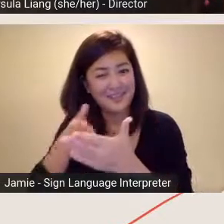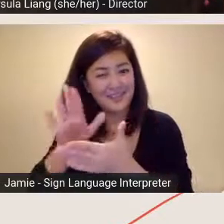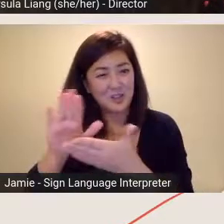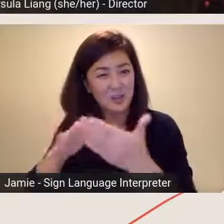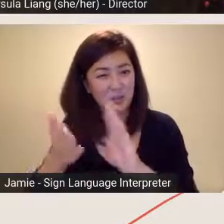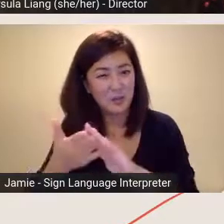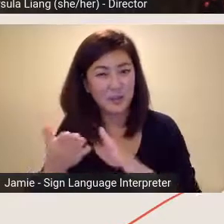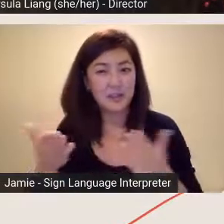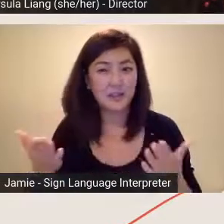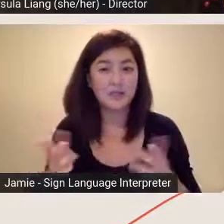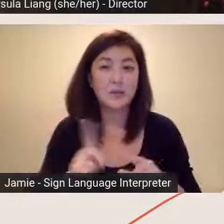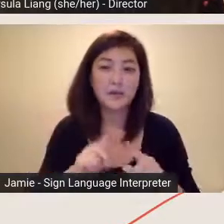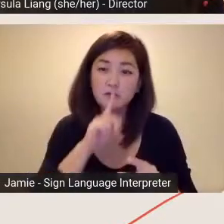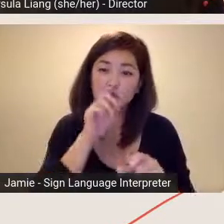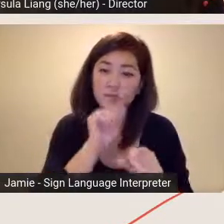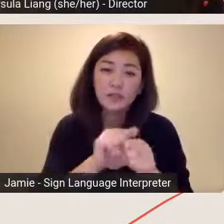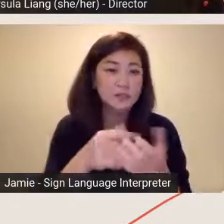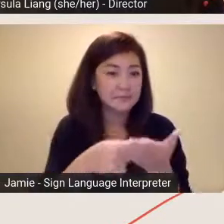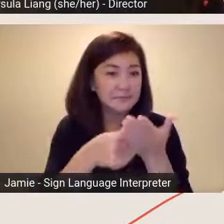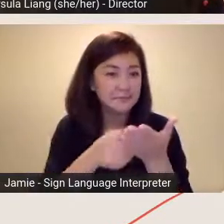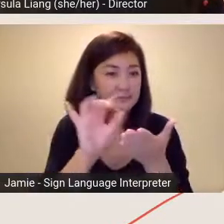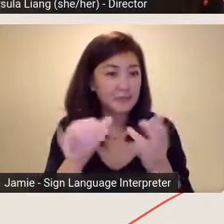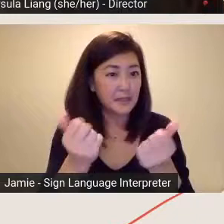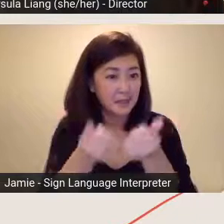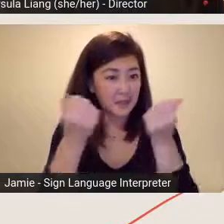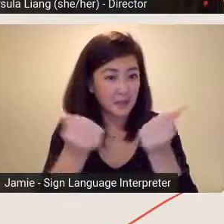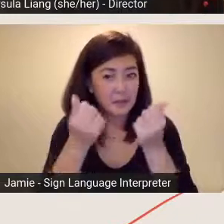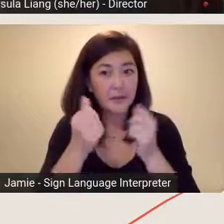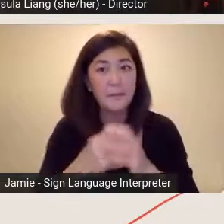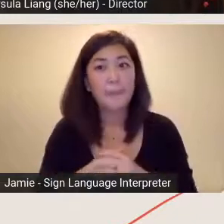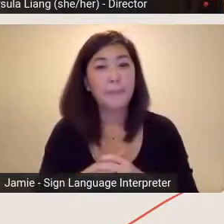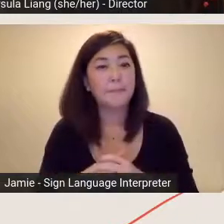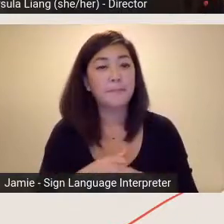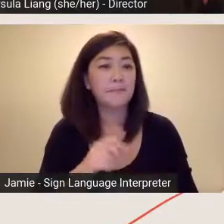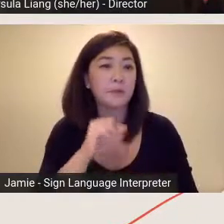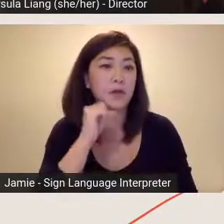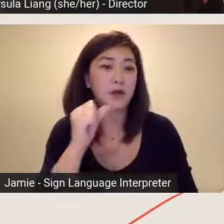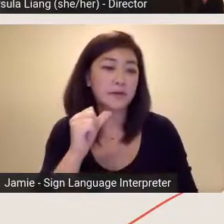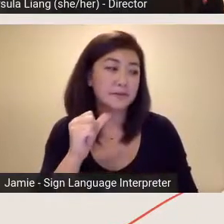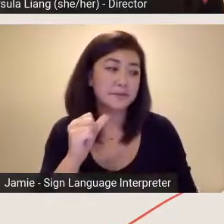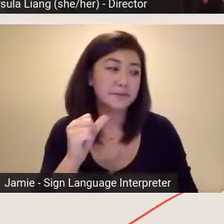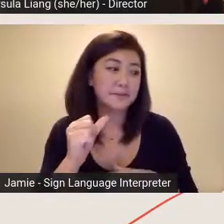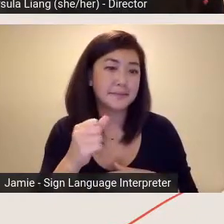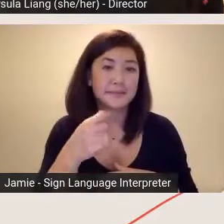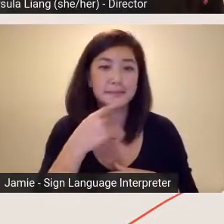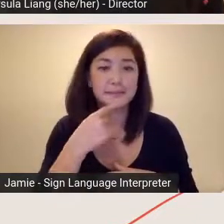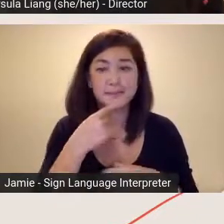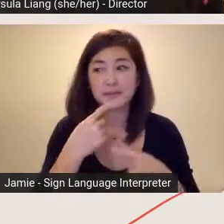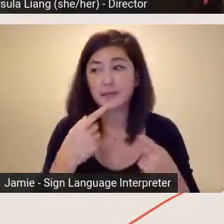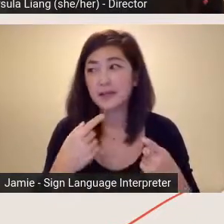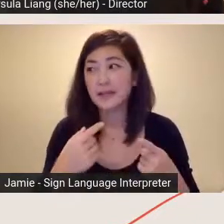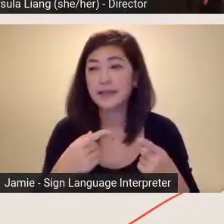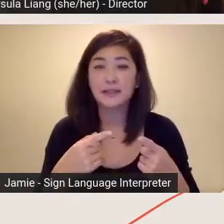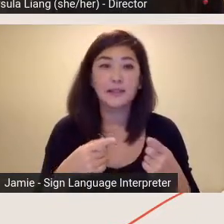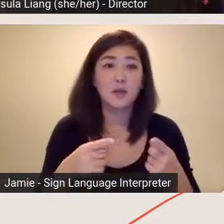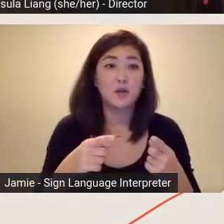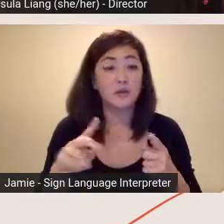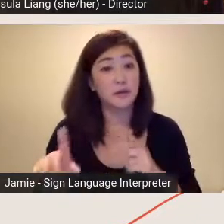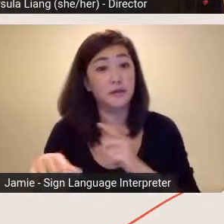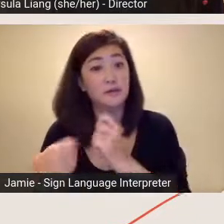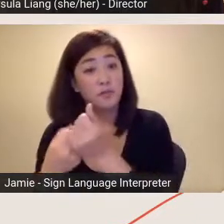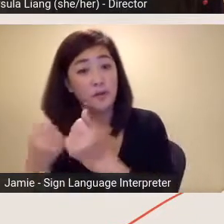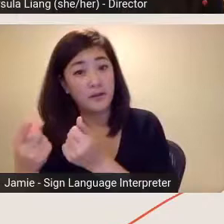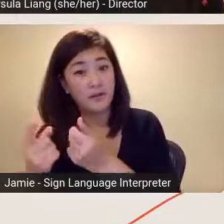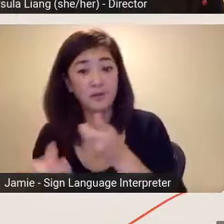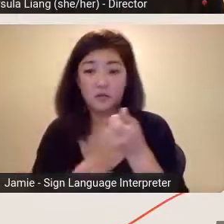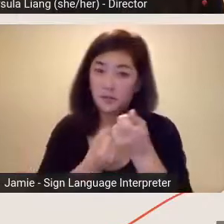we definitely talked about it a lot, and we only had, you know, we weren't going to like put up a card that said this, that, or the other. We had a few examples that we thought were we should